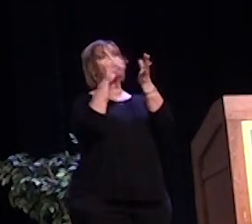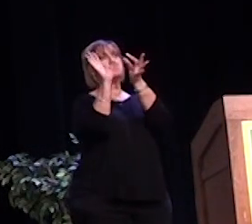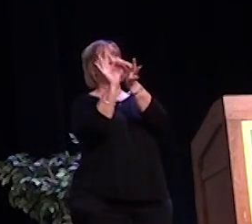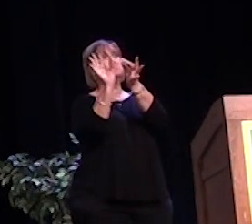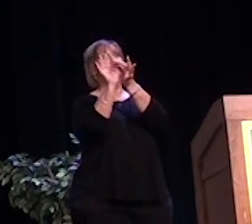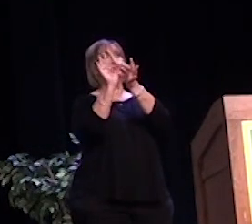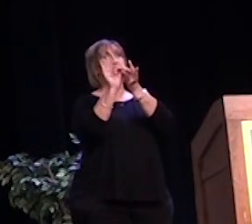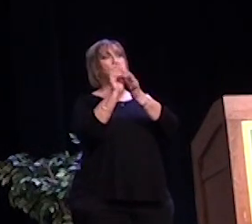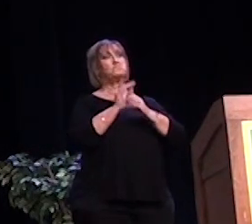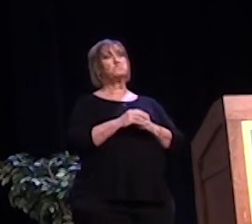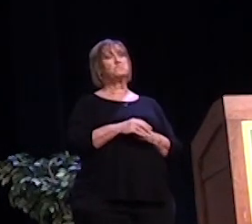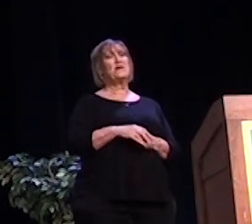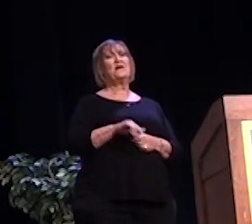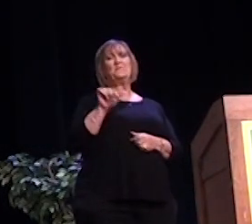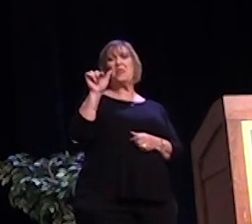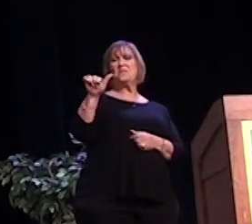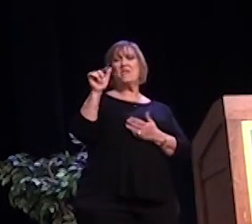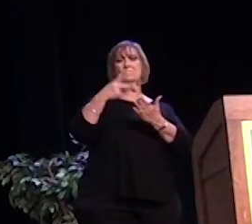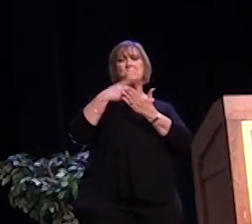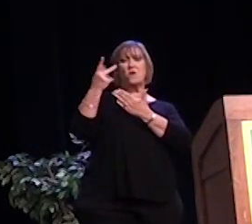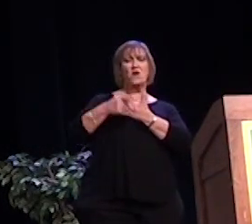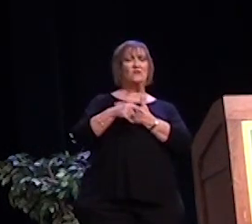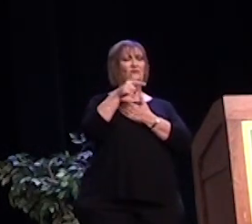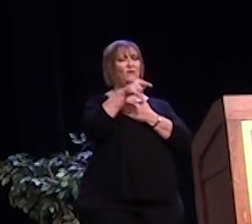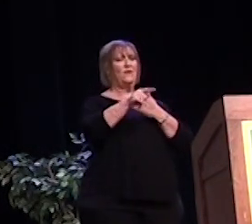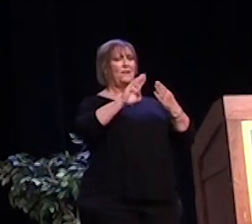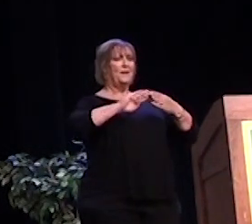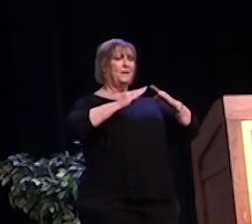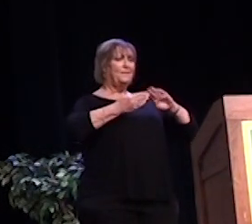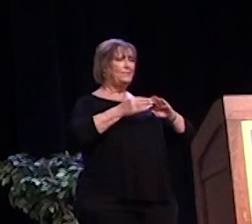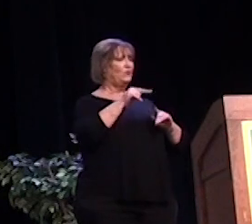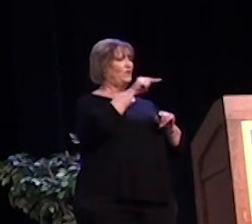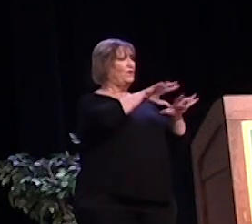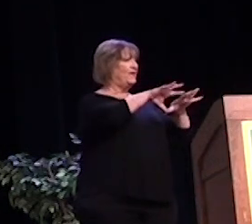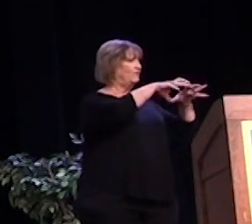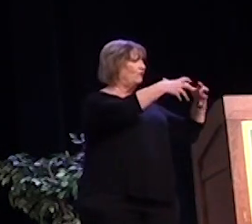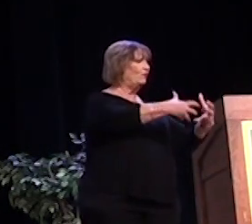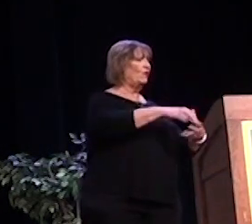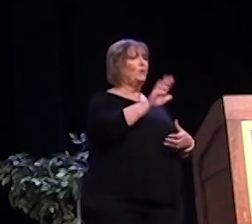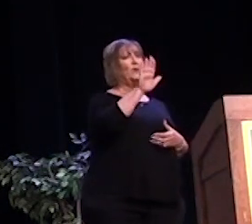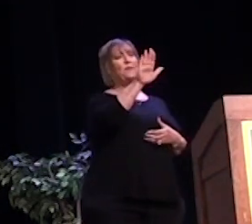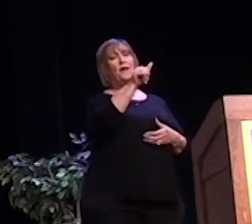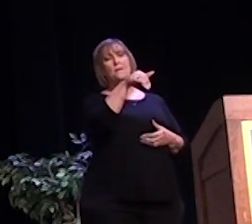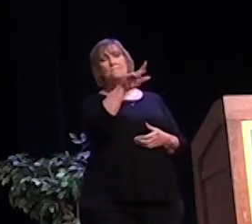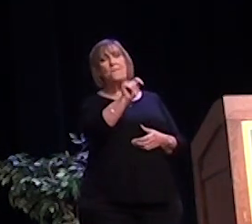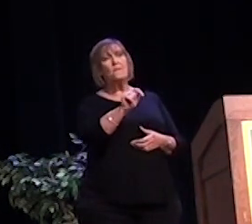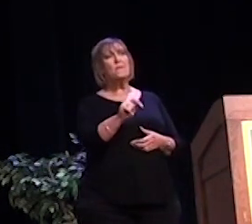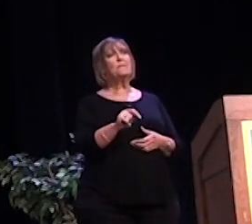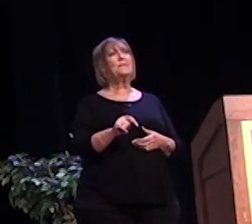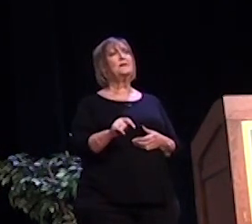about why was a certain project or community or development